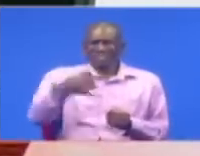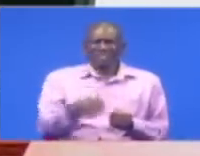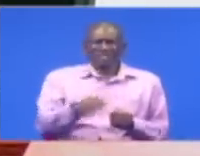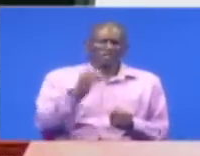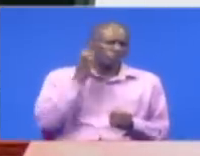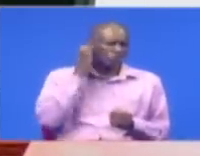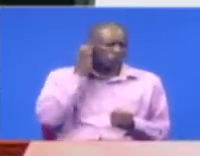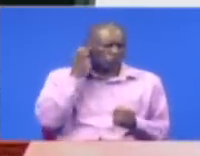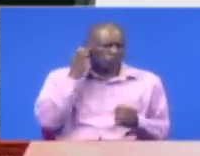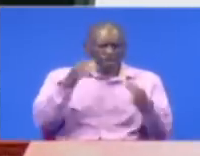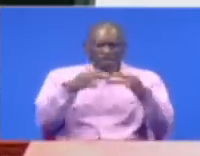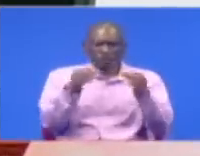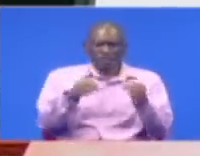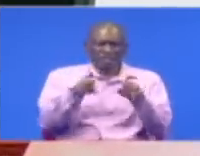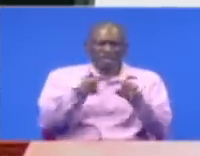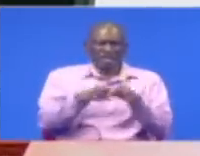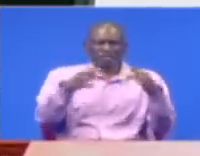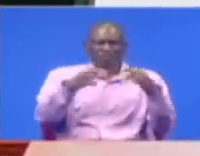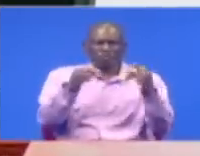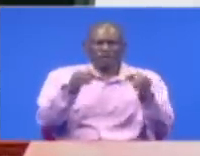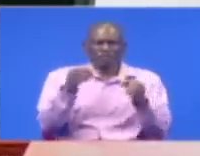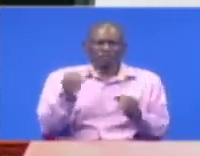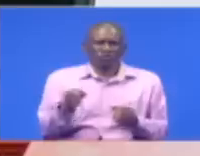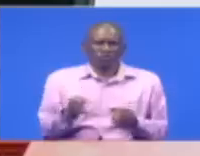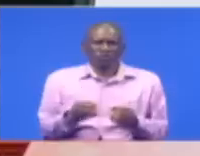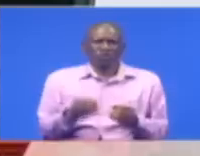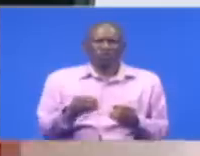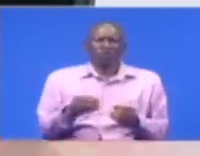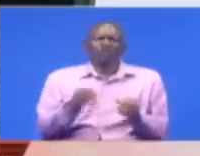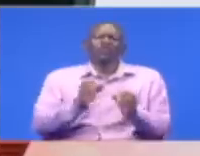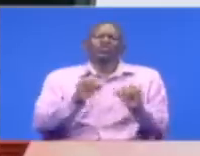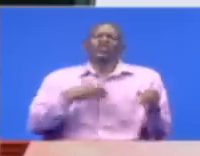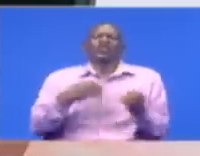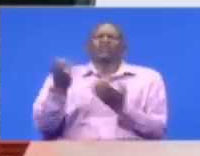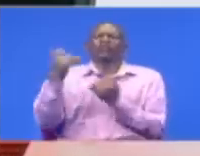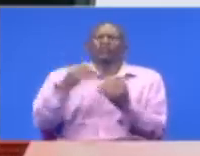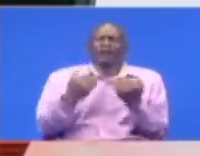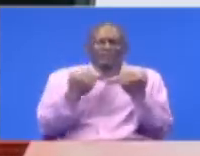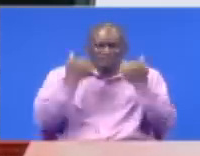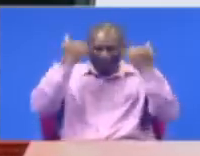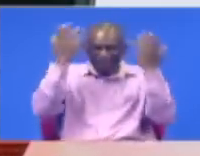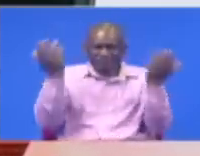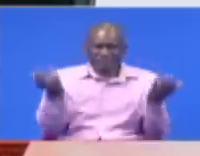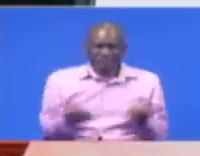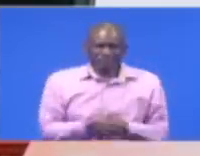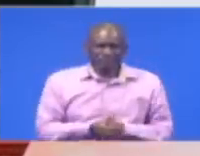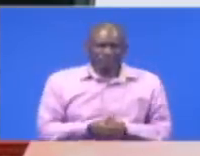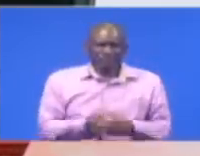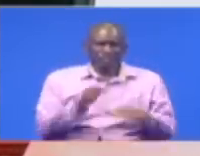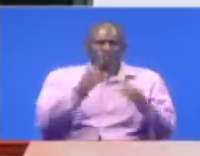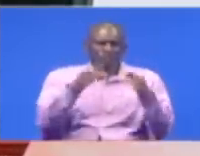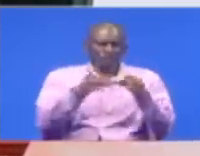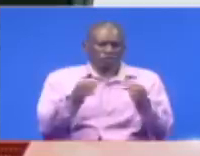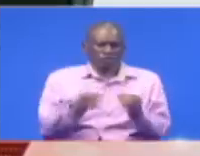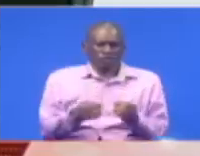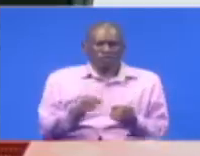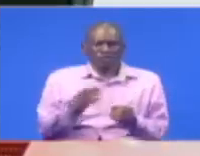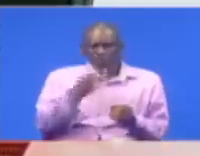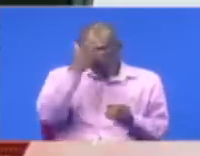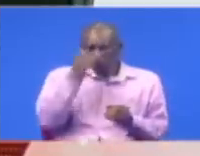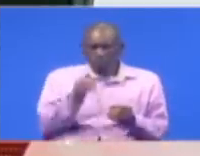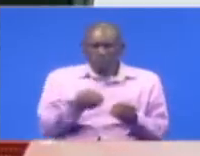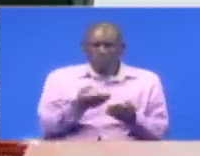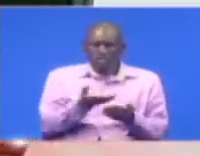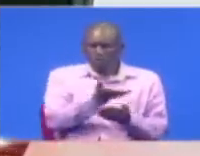Mutunga's words as words of hopelessness and frustration, in one word, because across